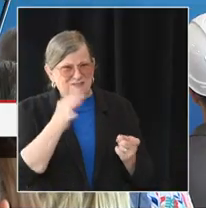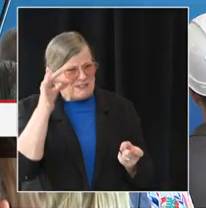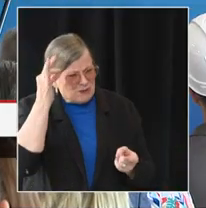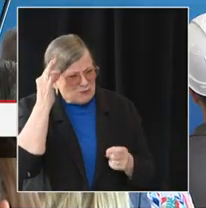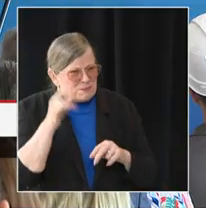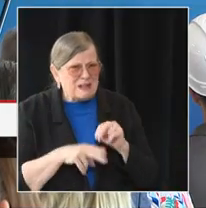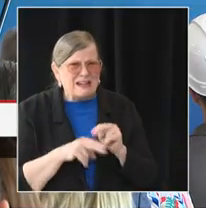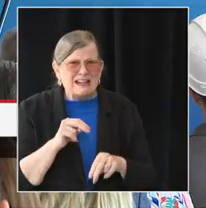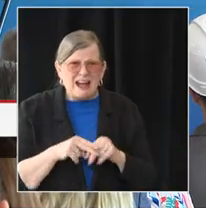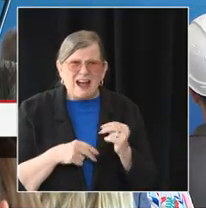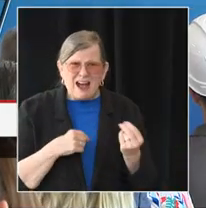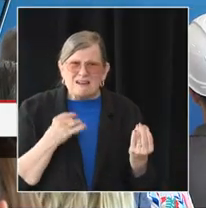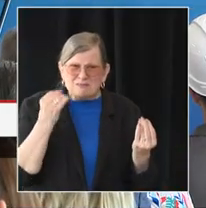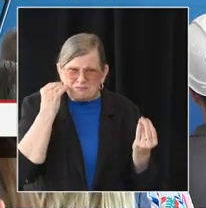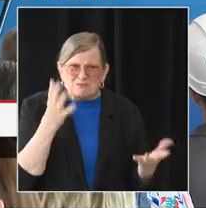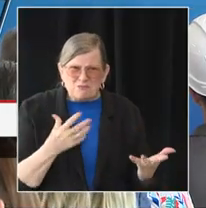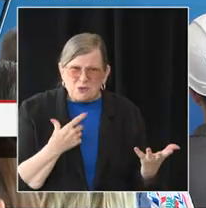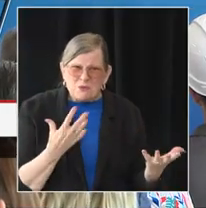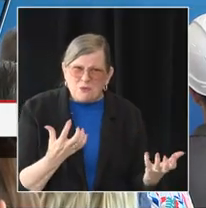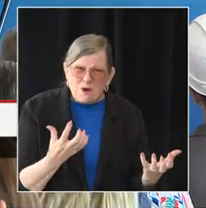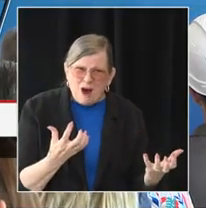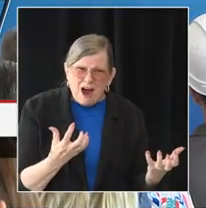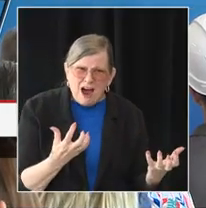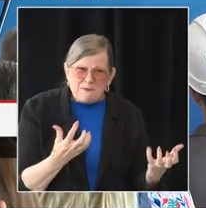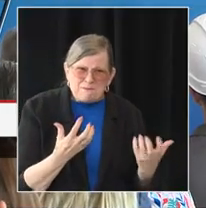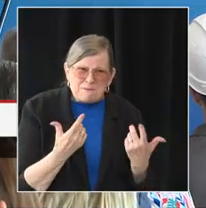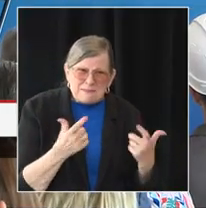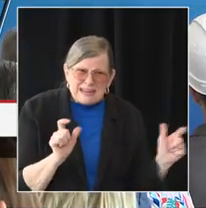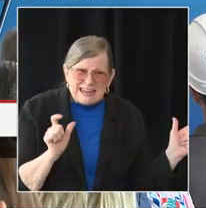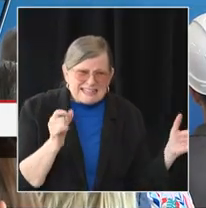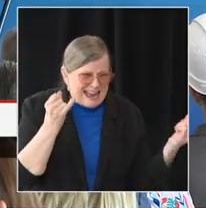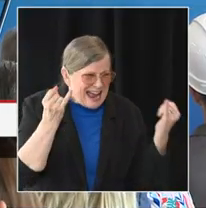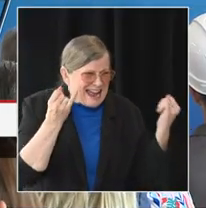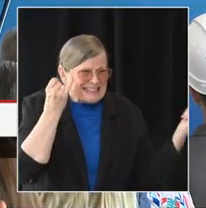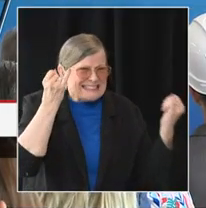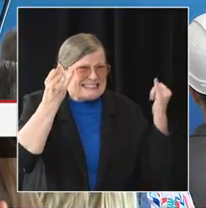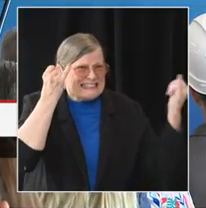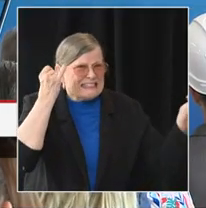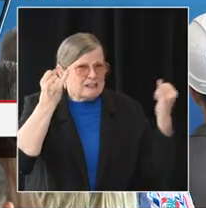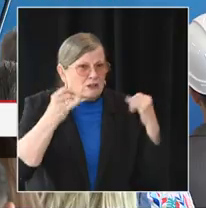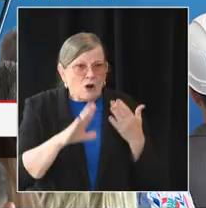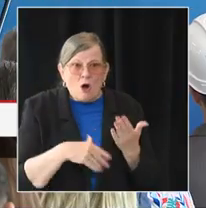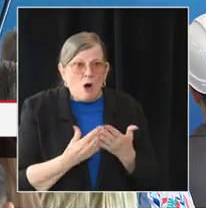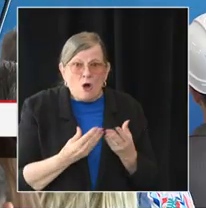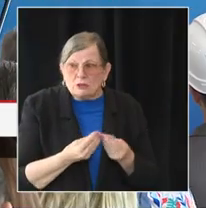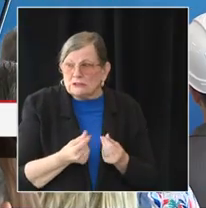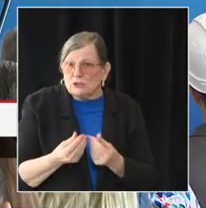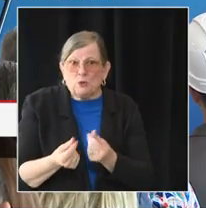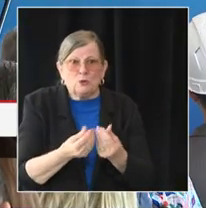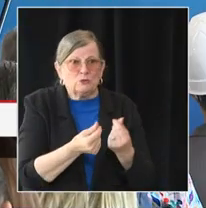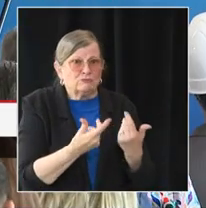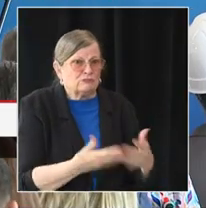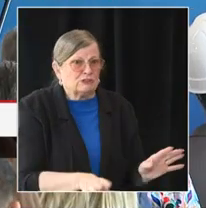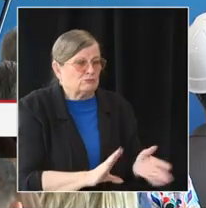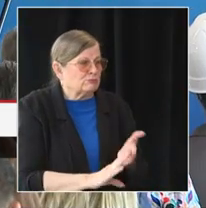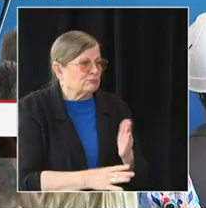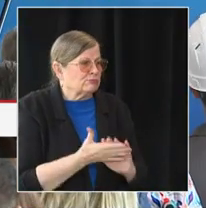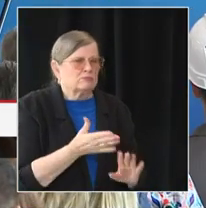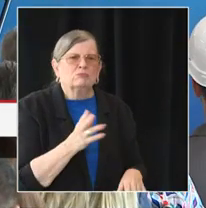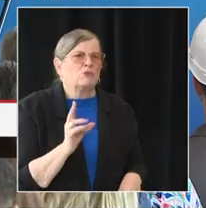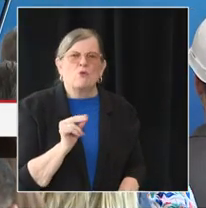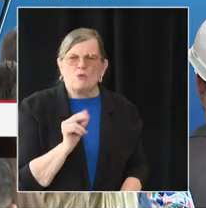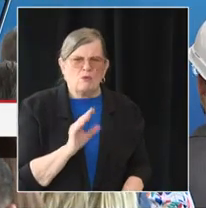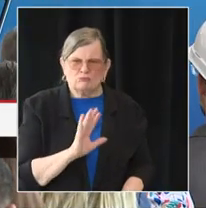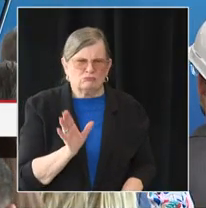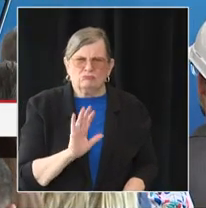big ideas about that. I wouldn't say we have all of the solutions. But just think about a city that